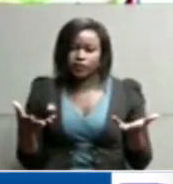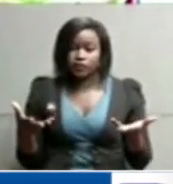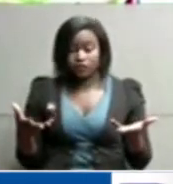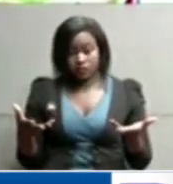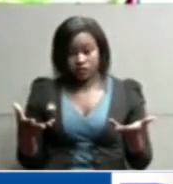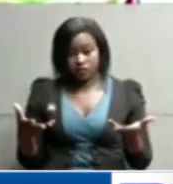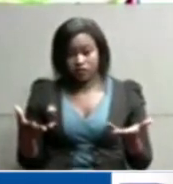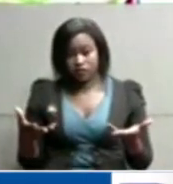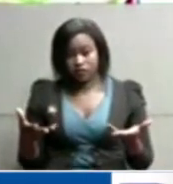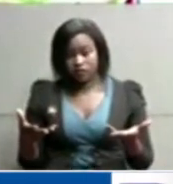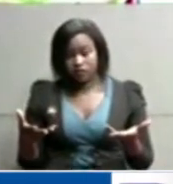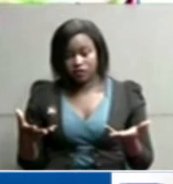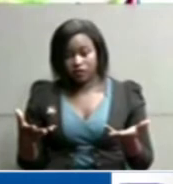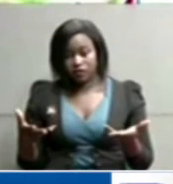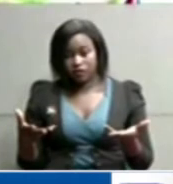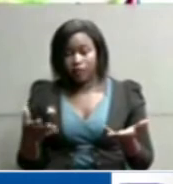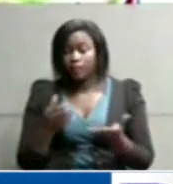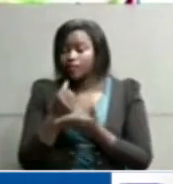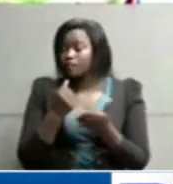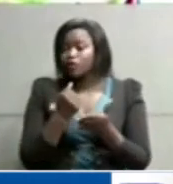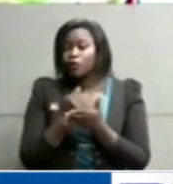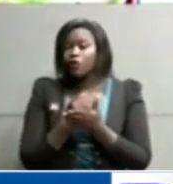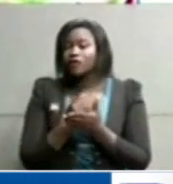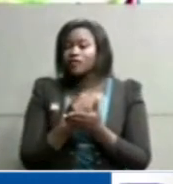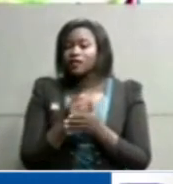Because it spreads